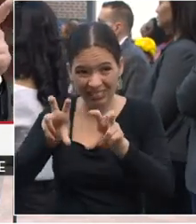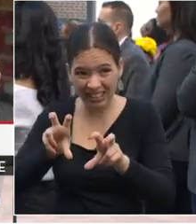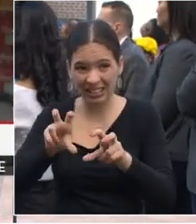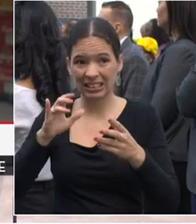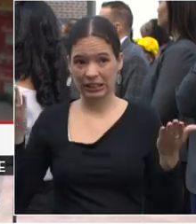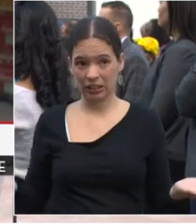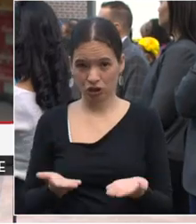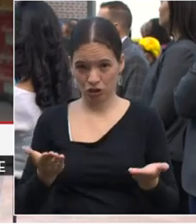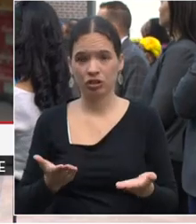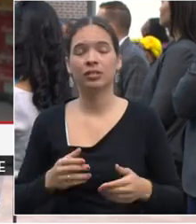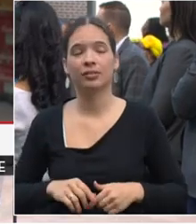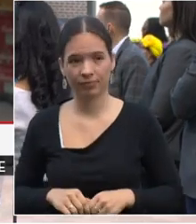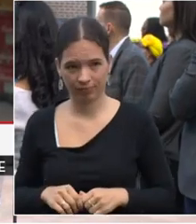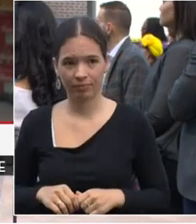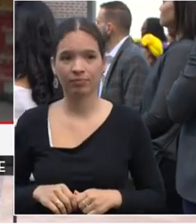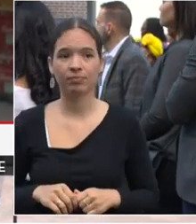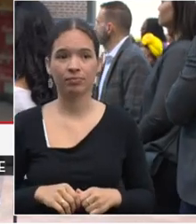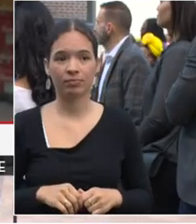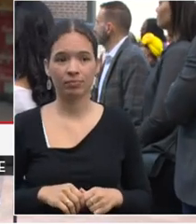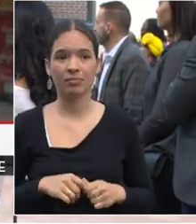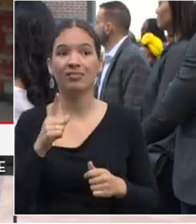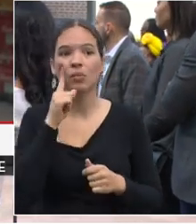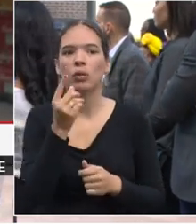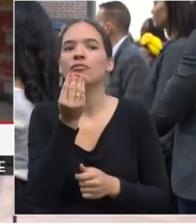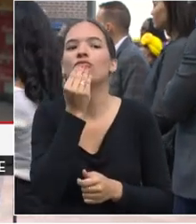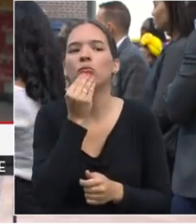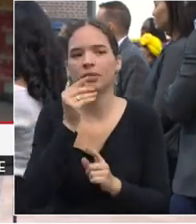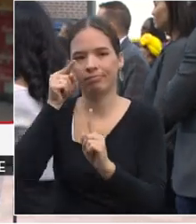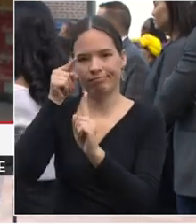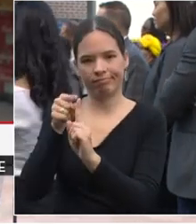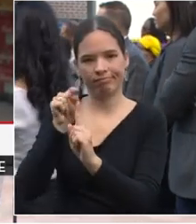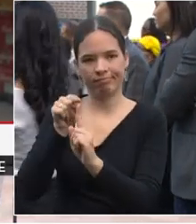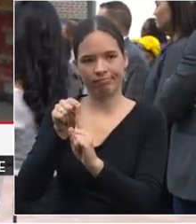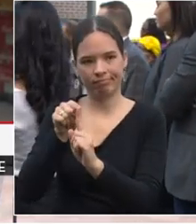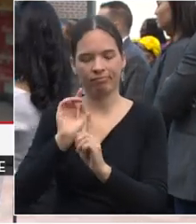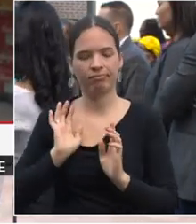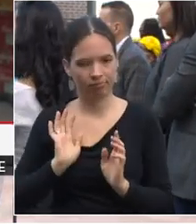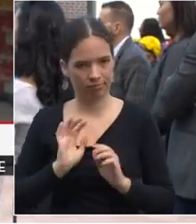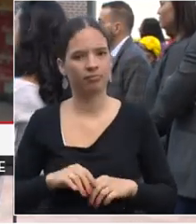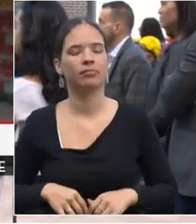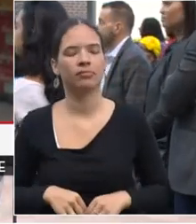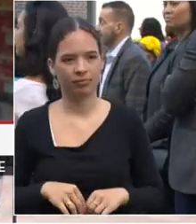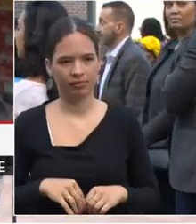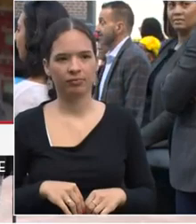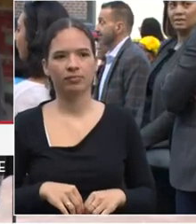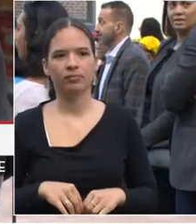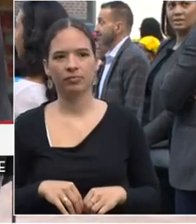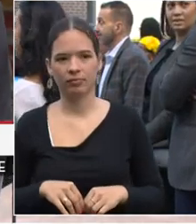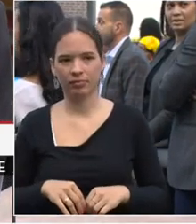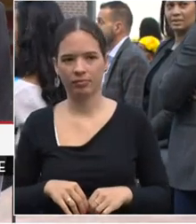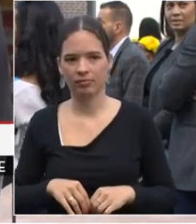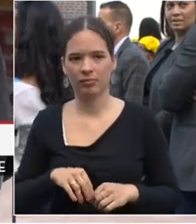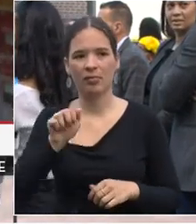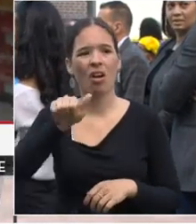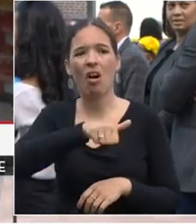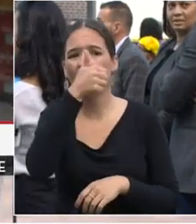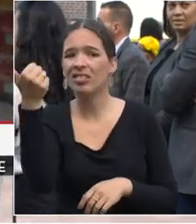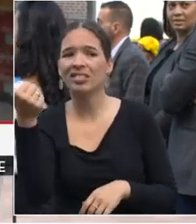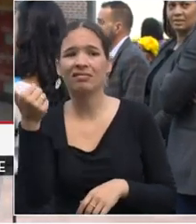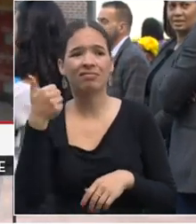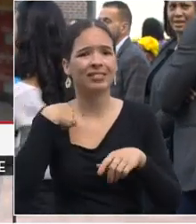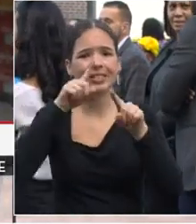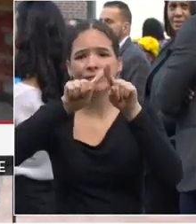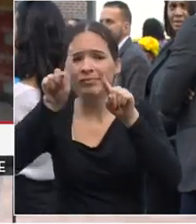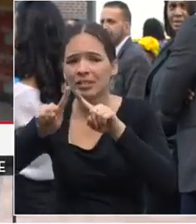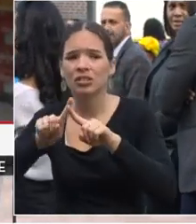Cafe is one of those Food Access Fund grantees. Half Smoke is another one to come right here at Skyland, and another one in Deanwood. And so what we